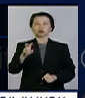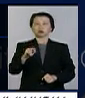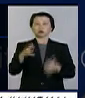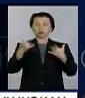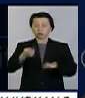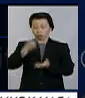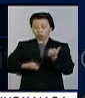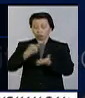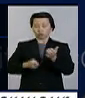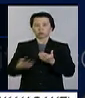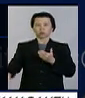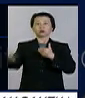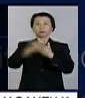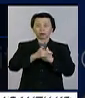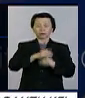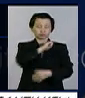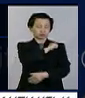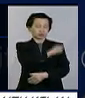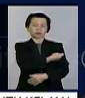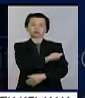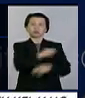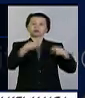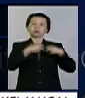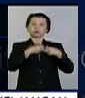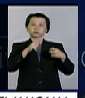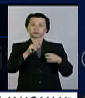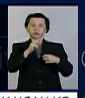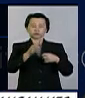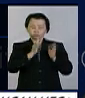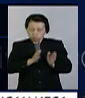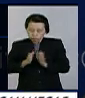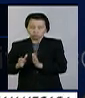cost is being passed back to Tenaga to construct